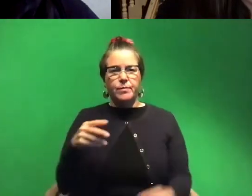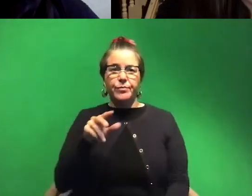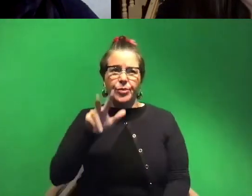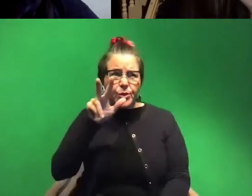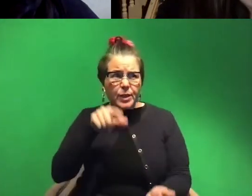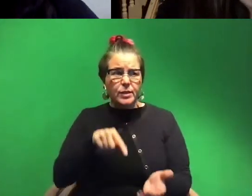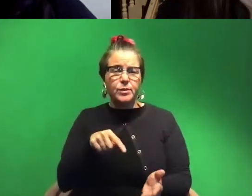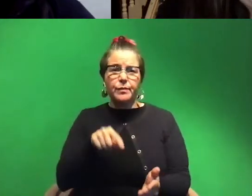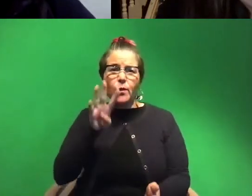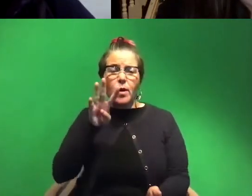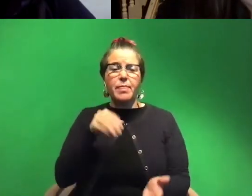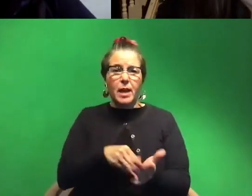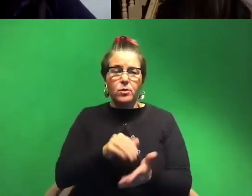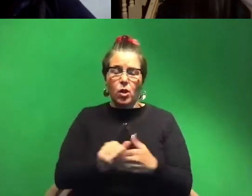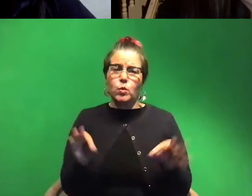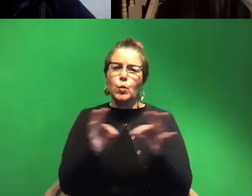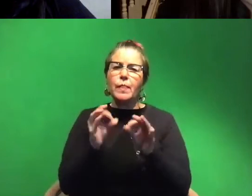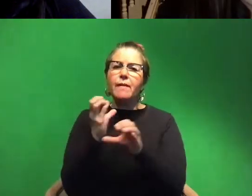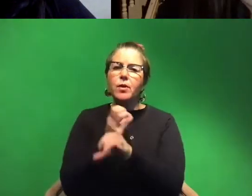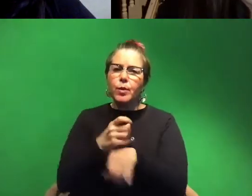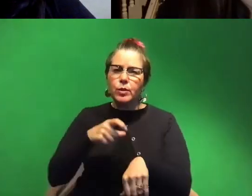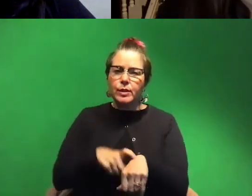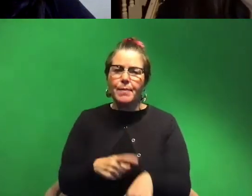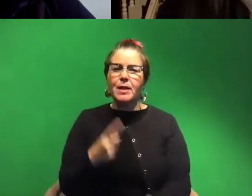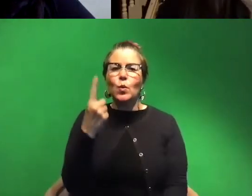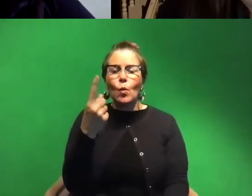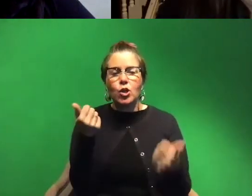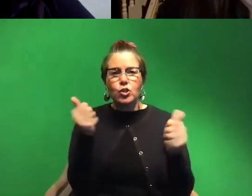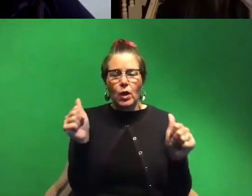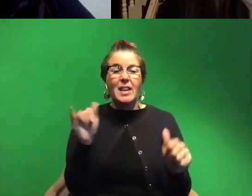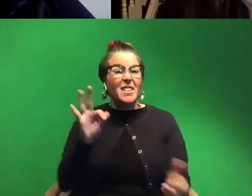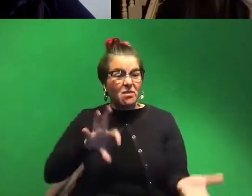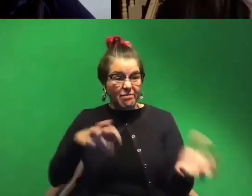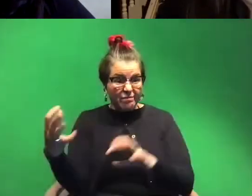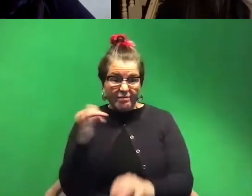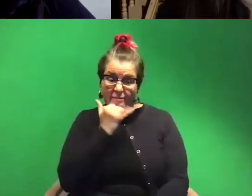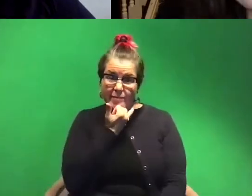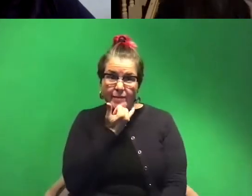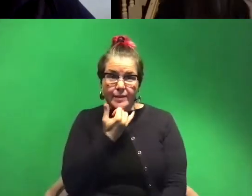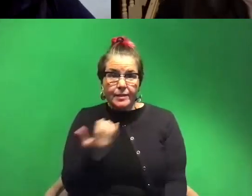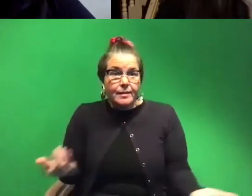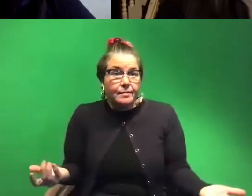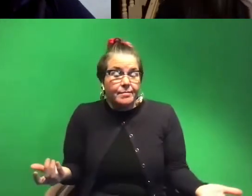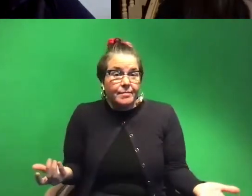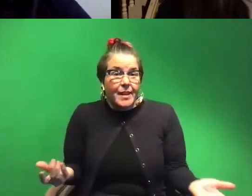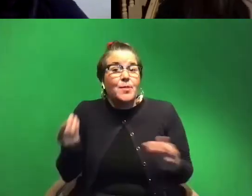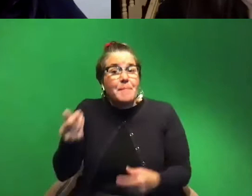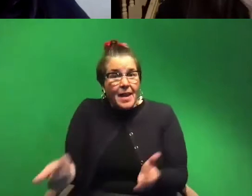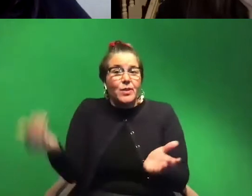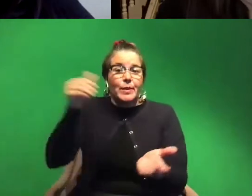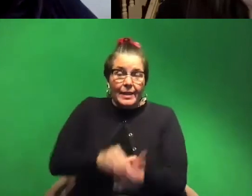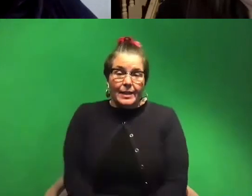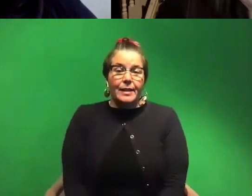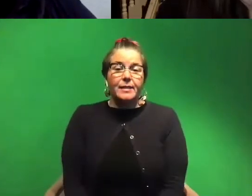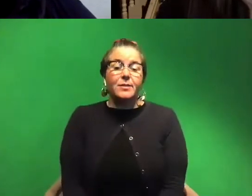computing time. And that's one run through to try to reassemble that. If we screw it up, we're going to have to pay to do it again.